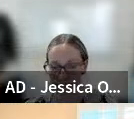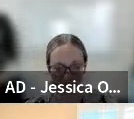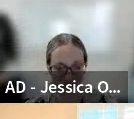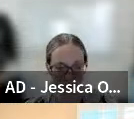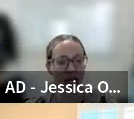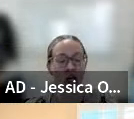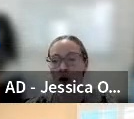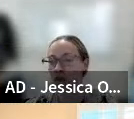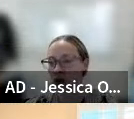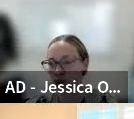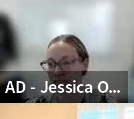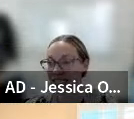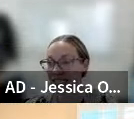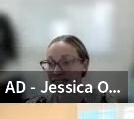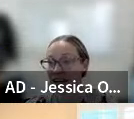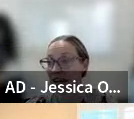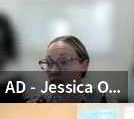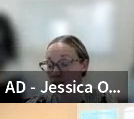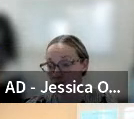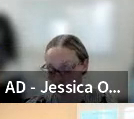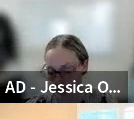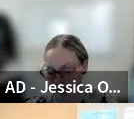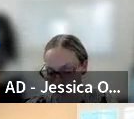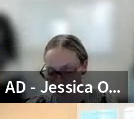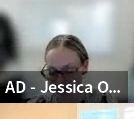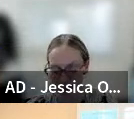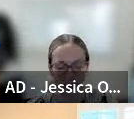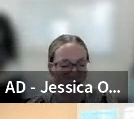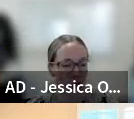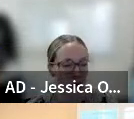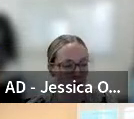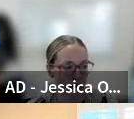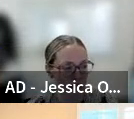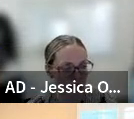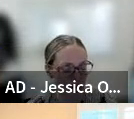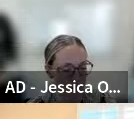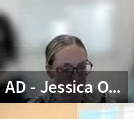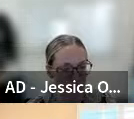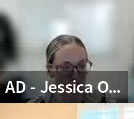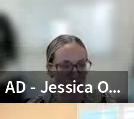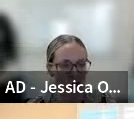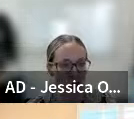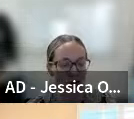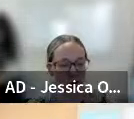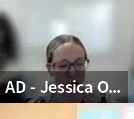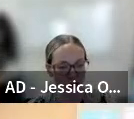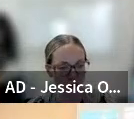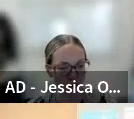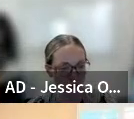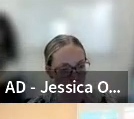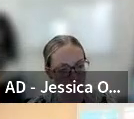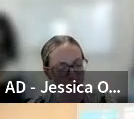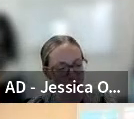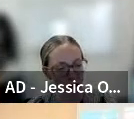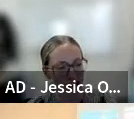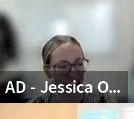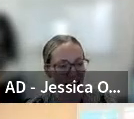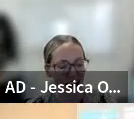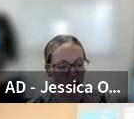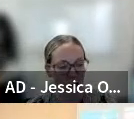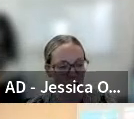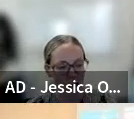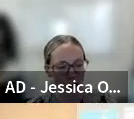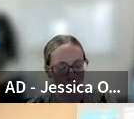pretty much like it. We had no folks that still had concerns. And so we wanted to come today just to sort of remind folks where we